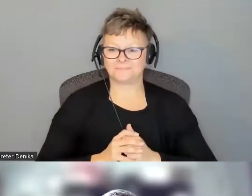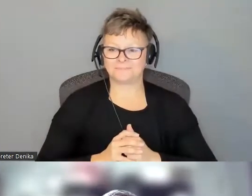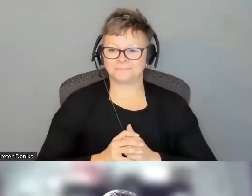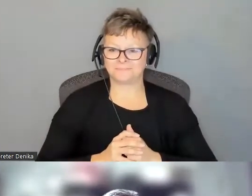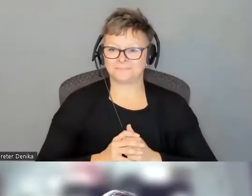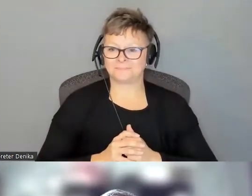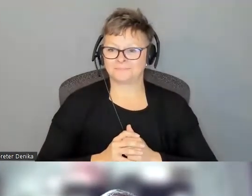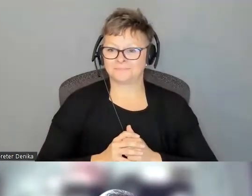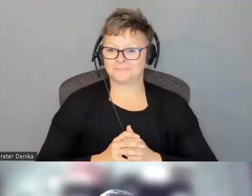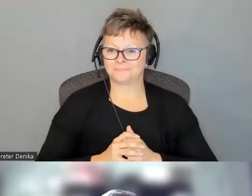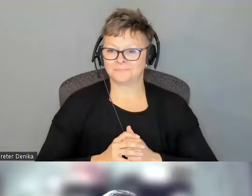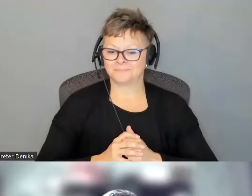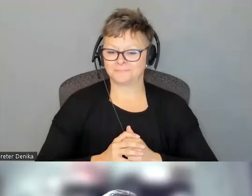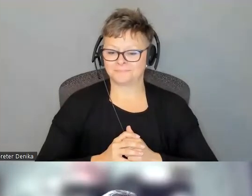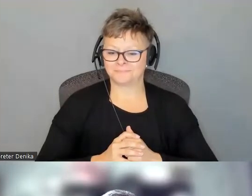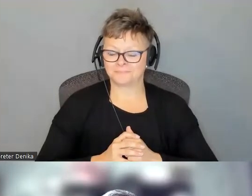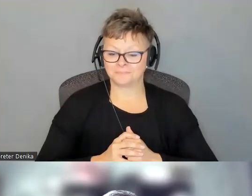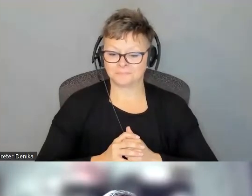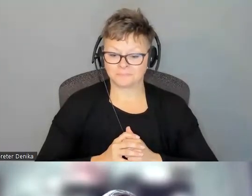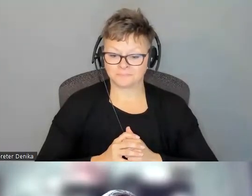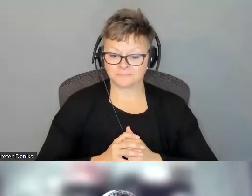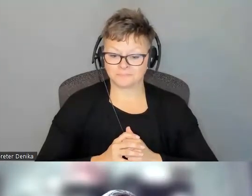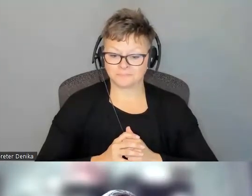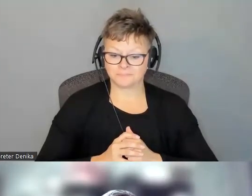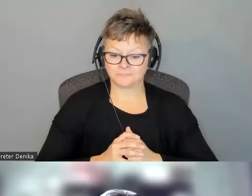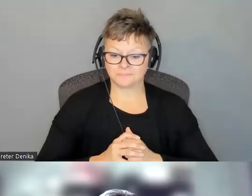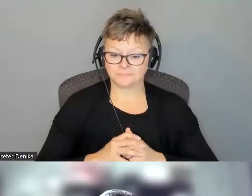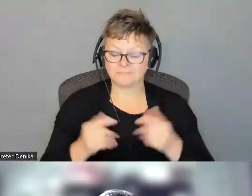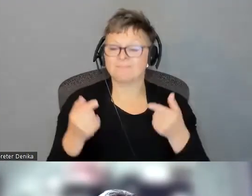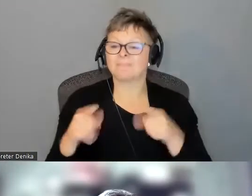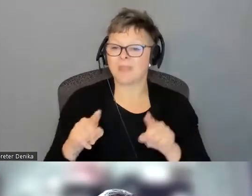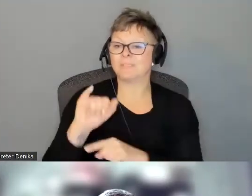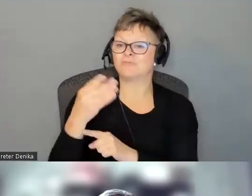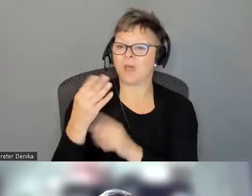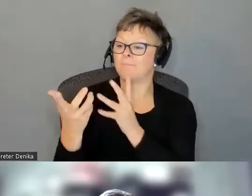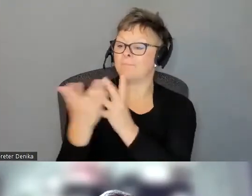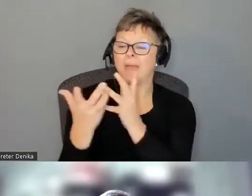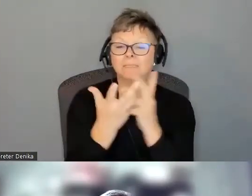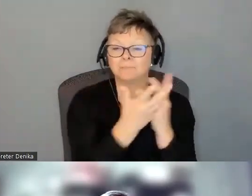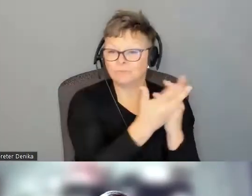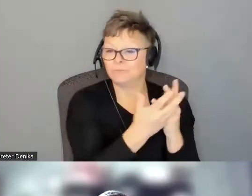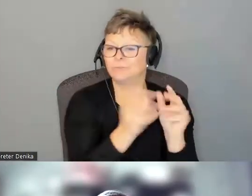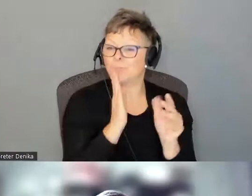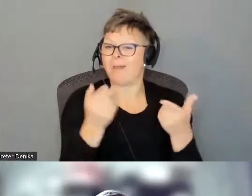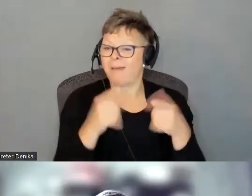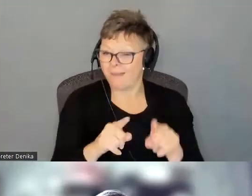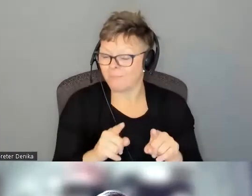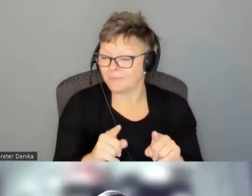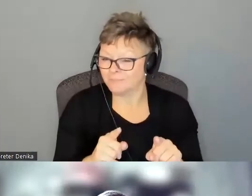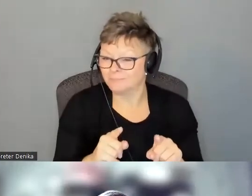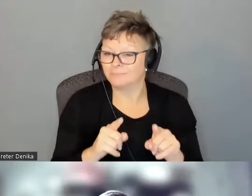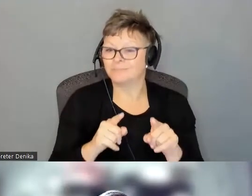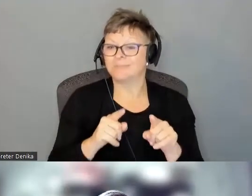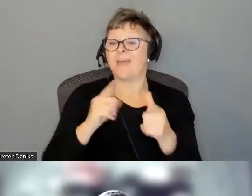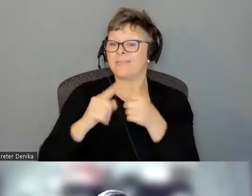matches begin to be provided to the right-hand side of the job seeker's profile, and then that job seeker is able